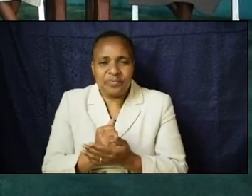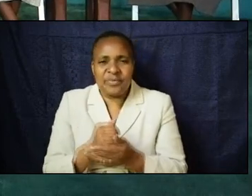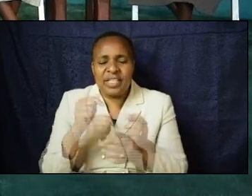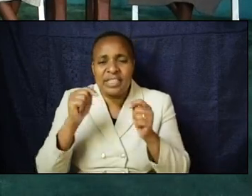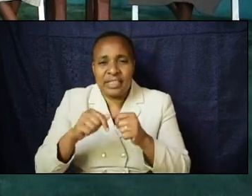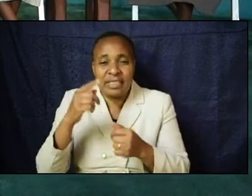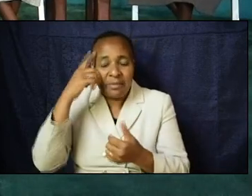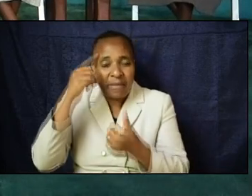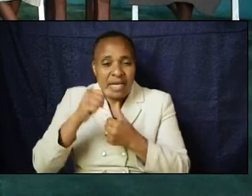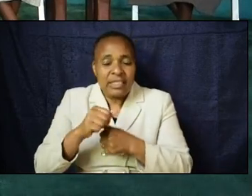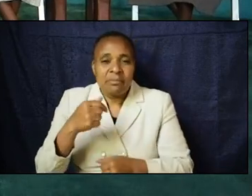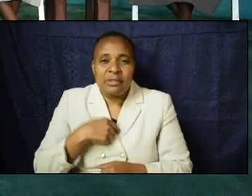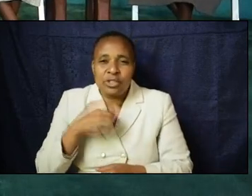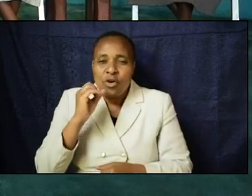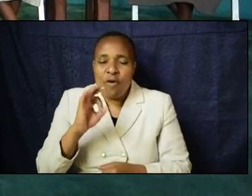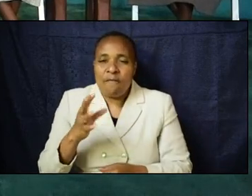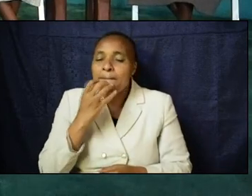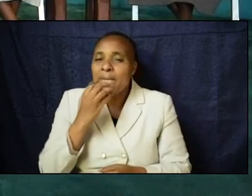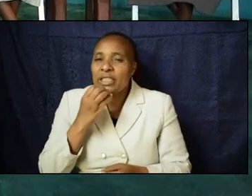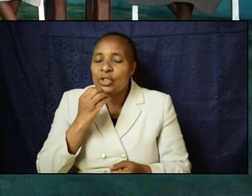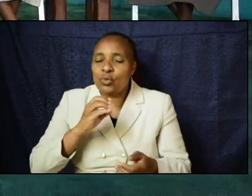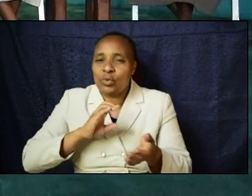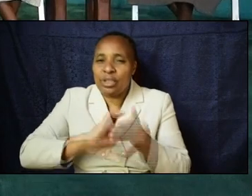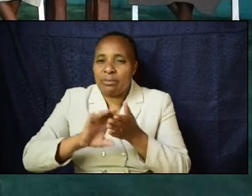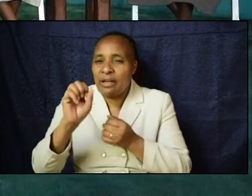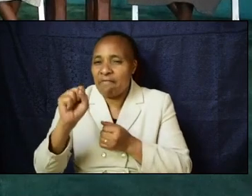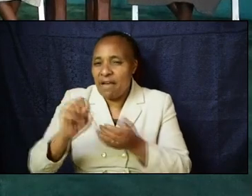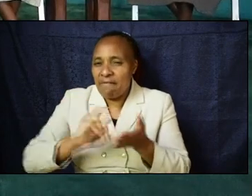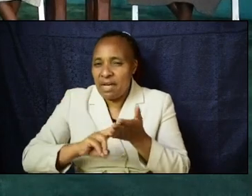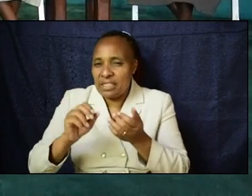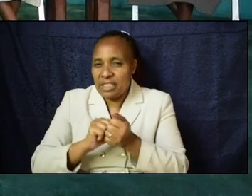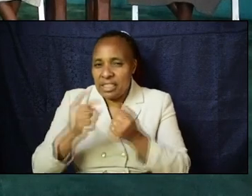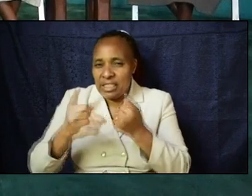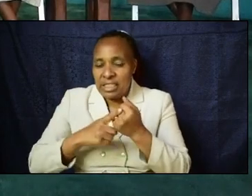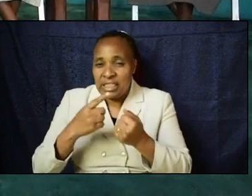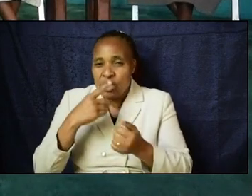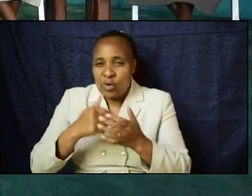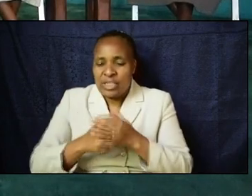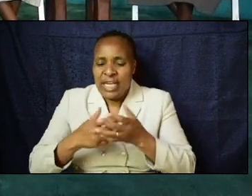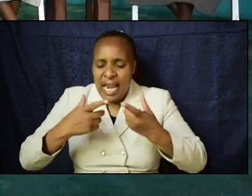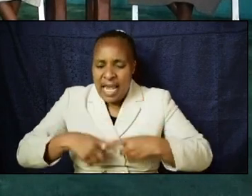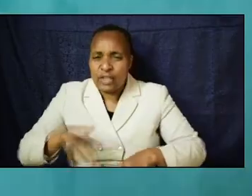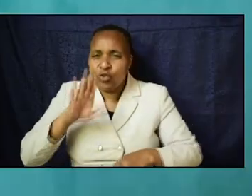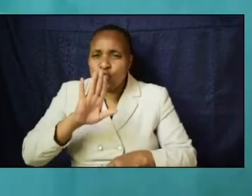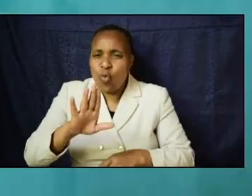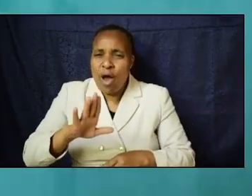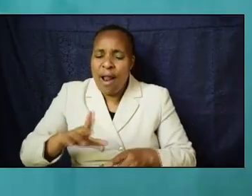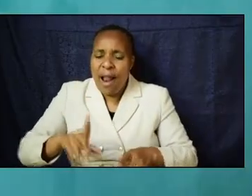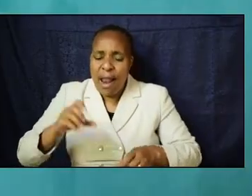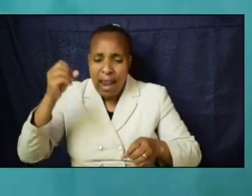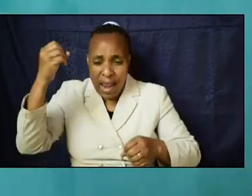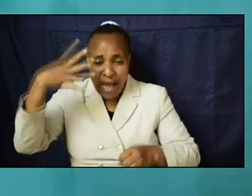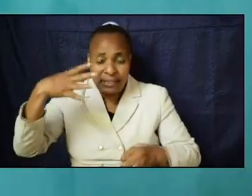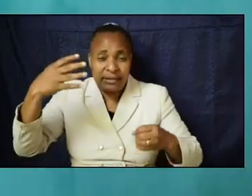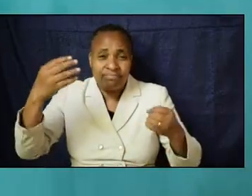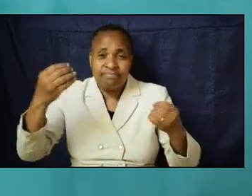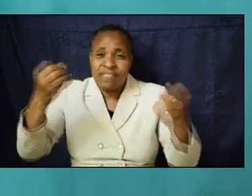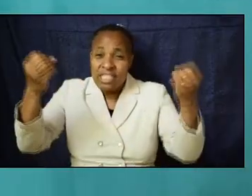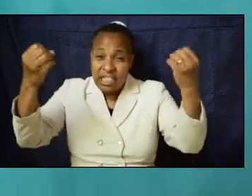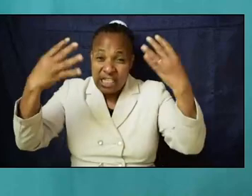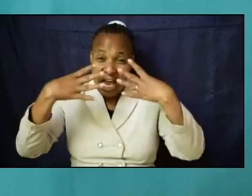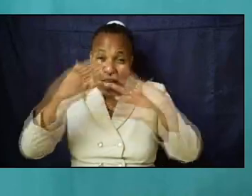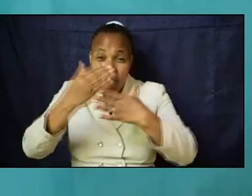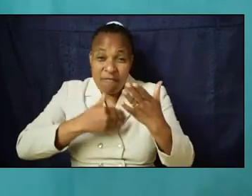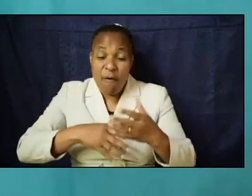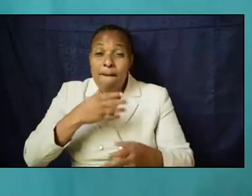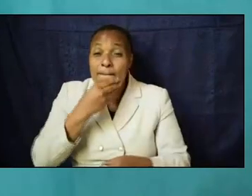just reminds me of Matthew 5, verse 16, where it says, let your light so shine before men, that they may see